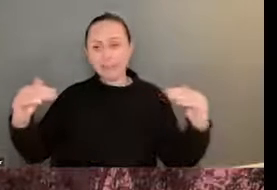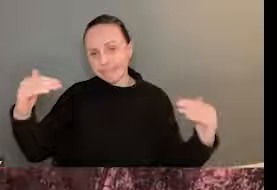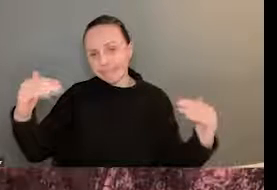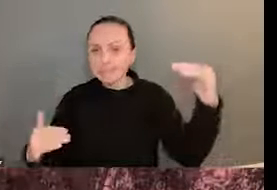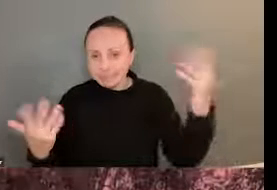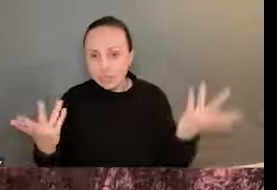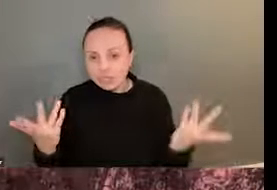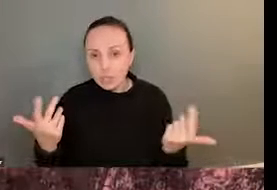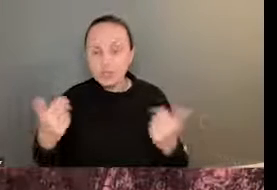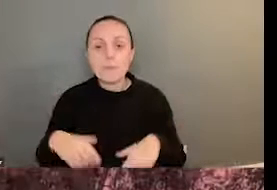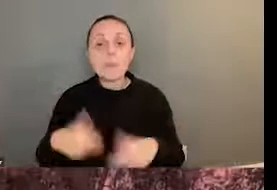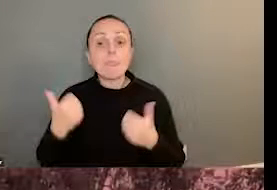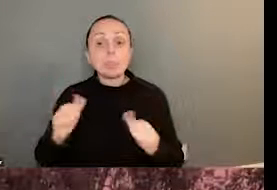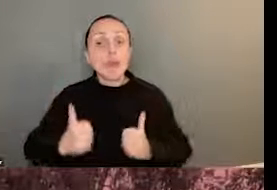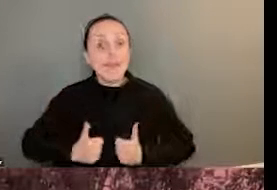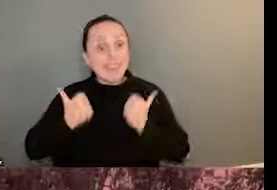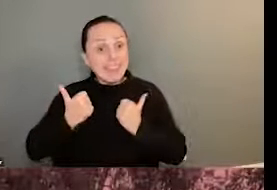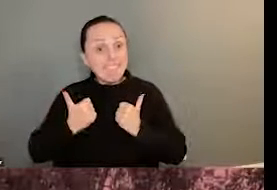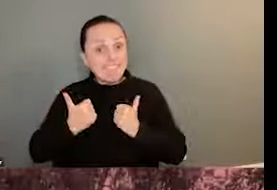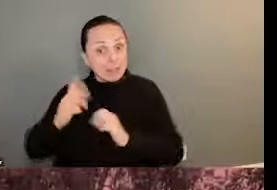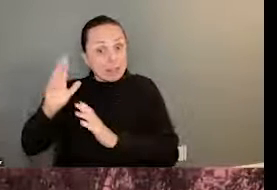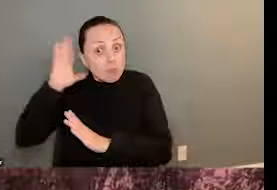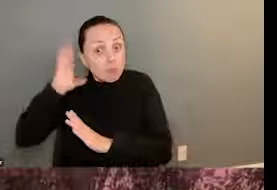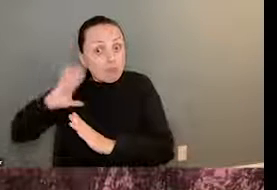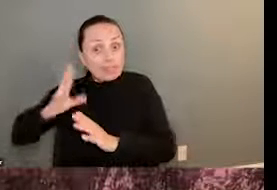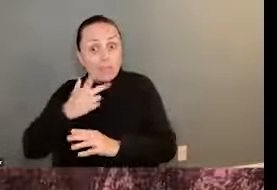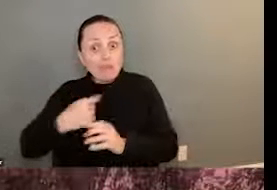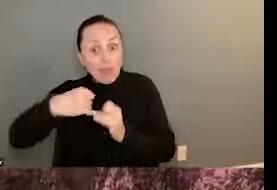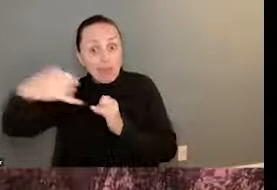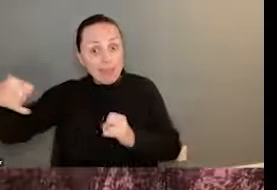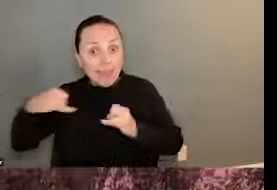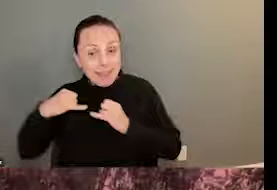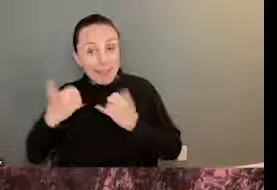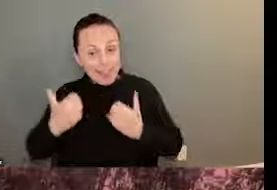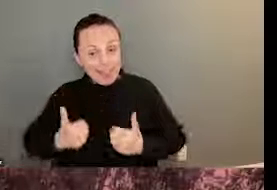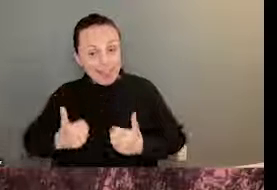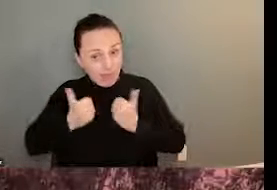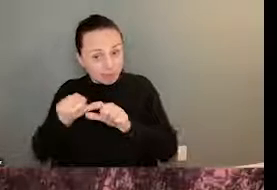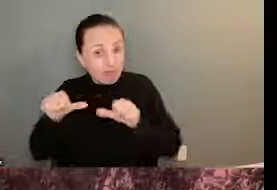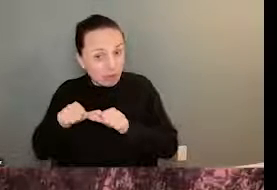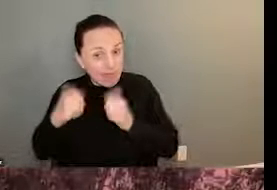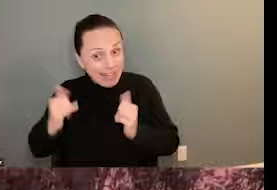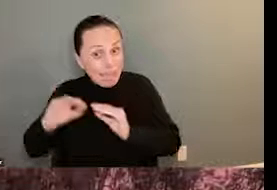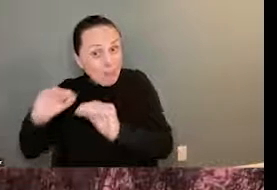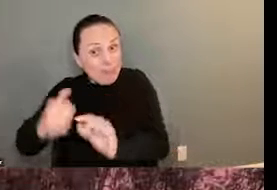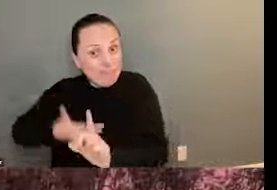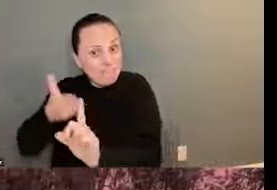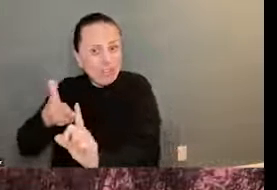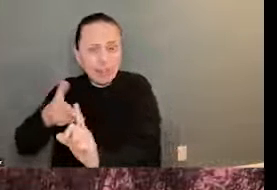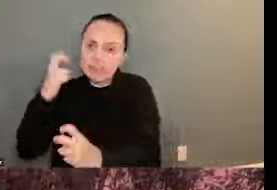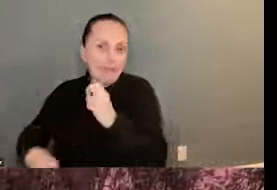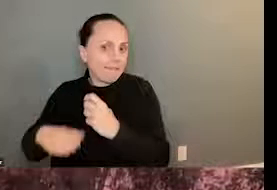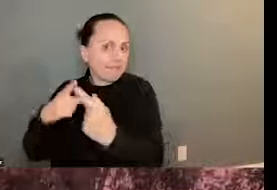Trying to live in a previously redlined neighborhood is extraordinarily difficult. It's extraordinarily difficult